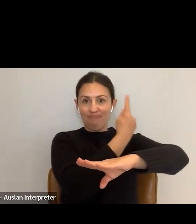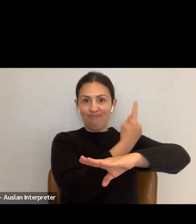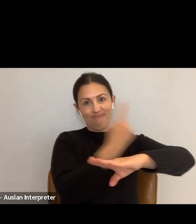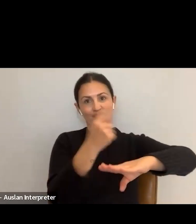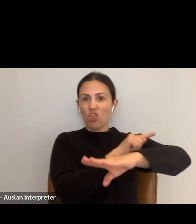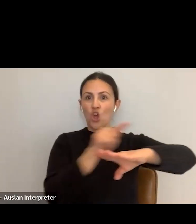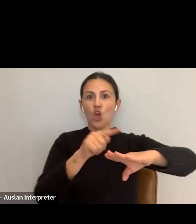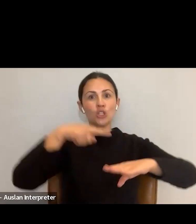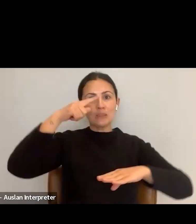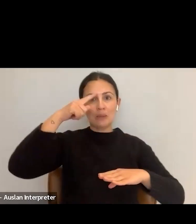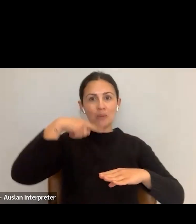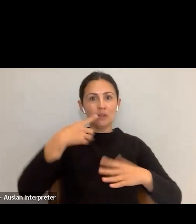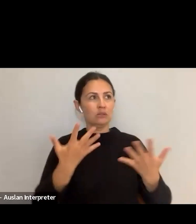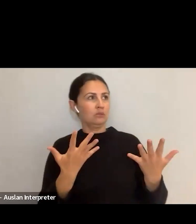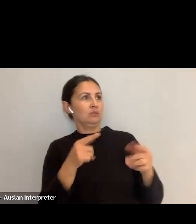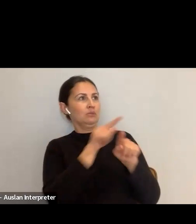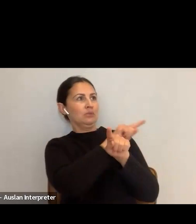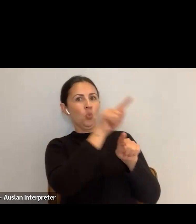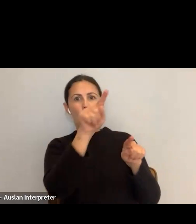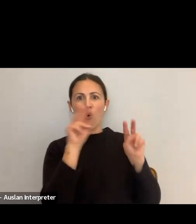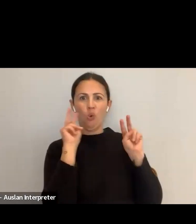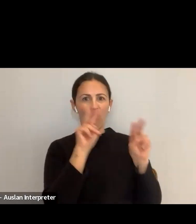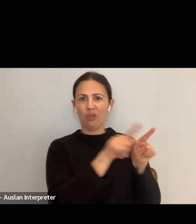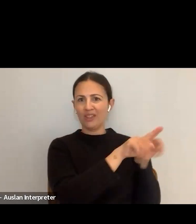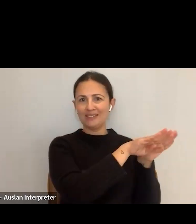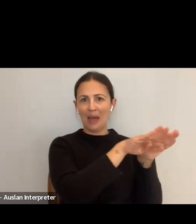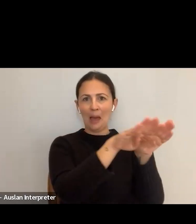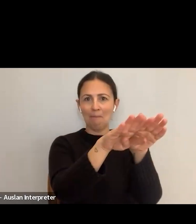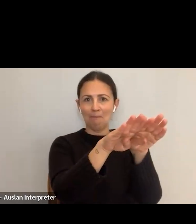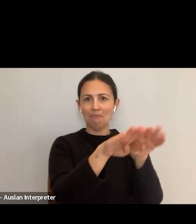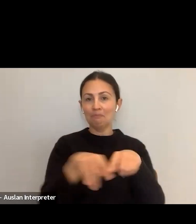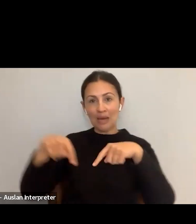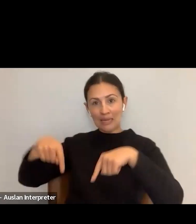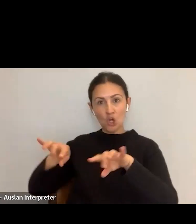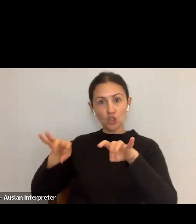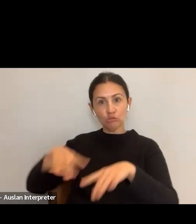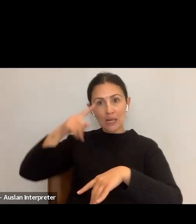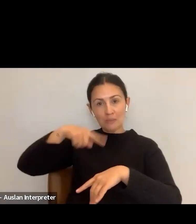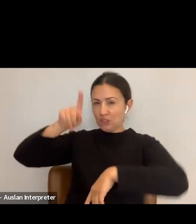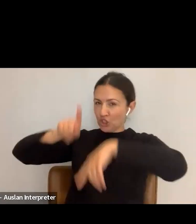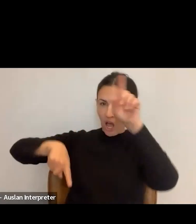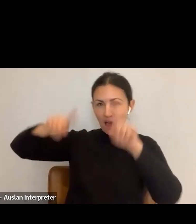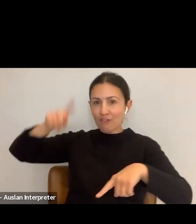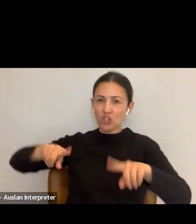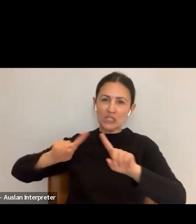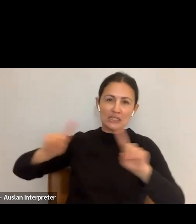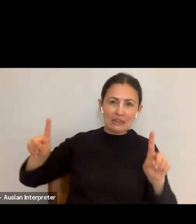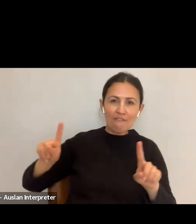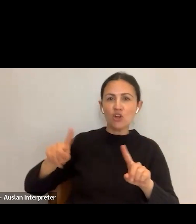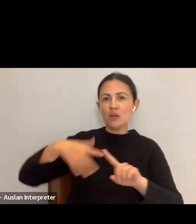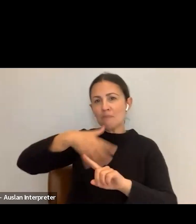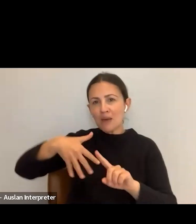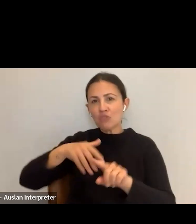so non-representative of the demographic of audience and population that we have here